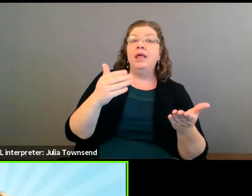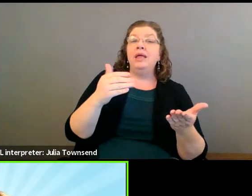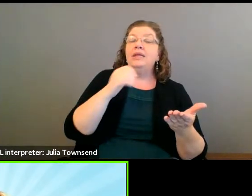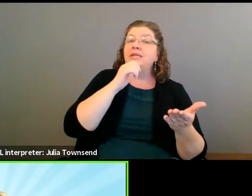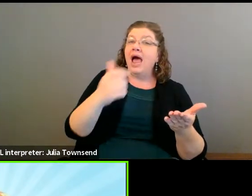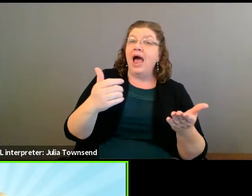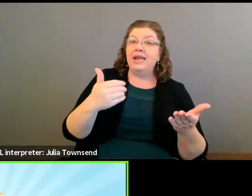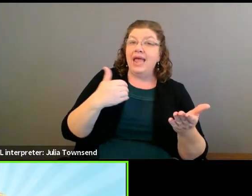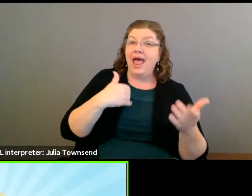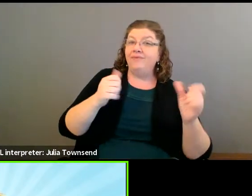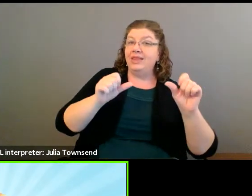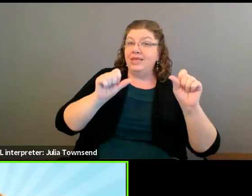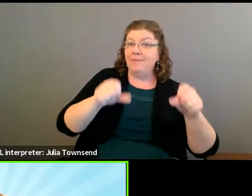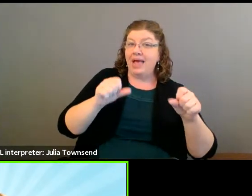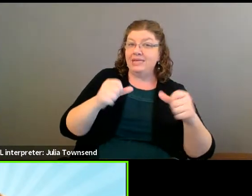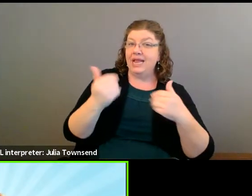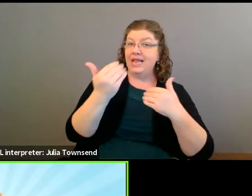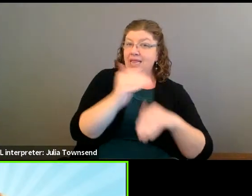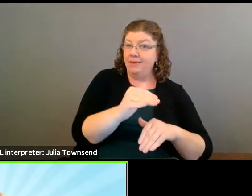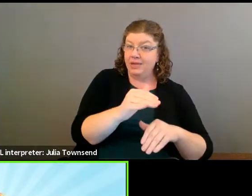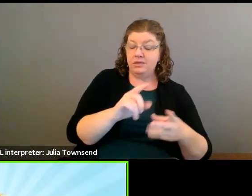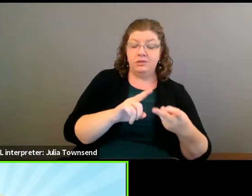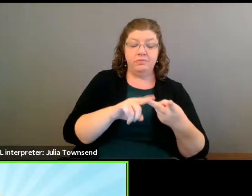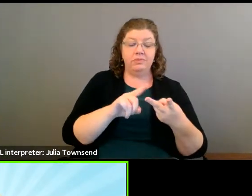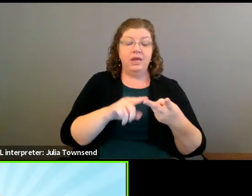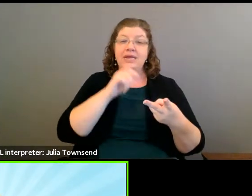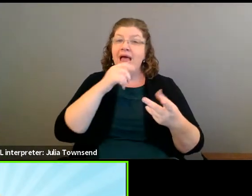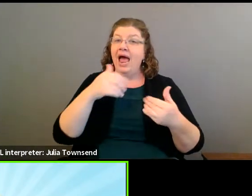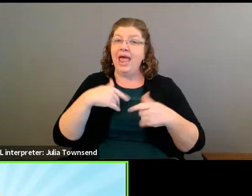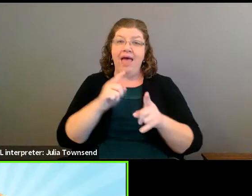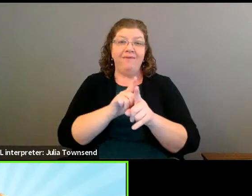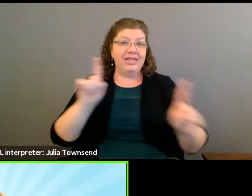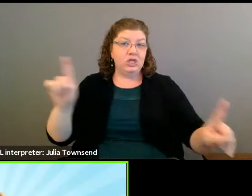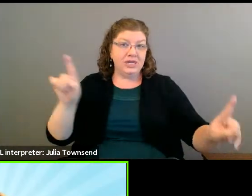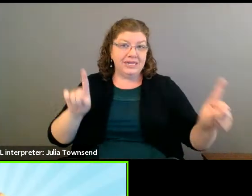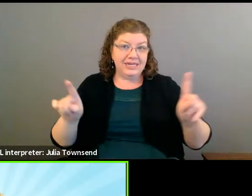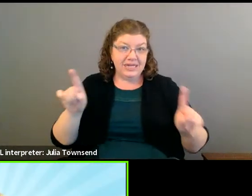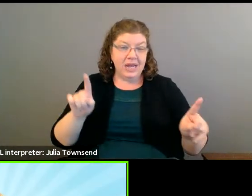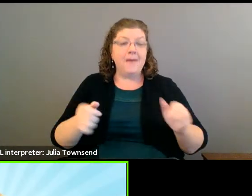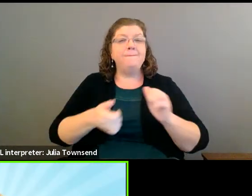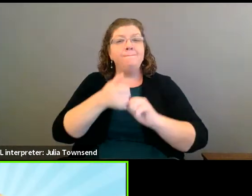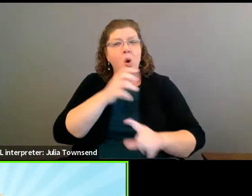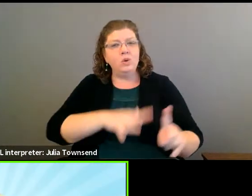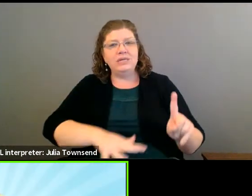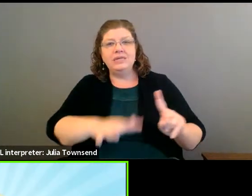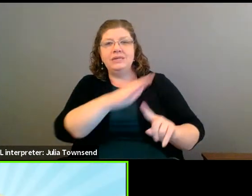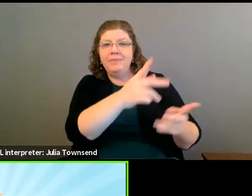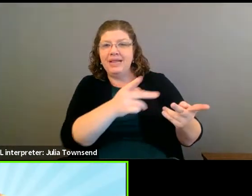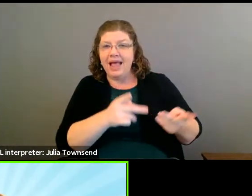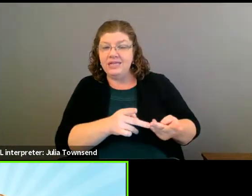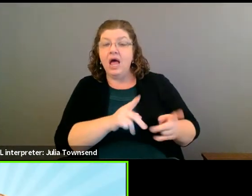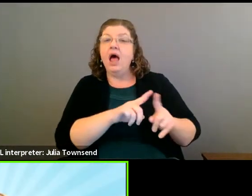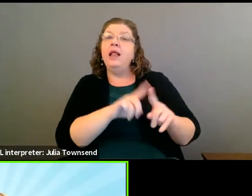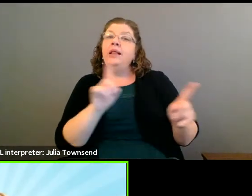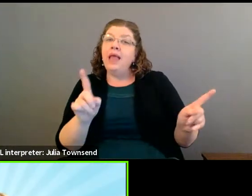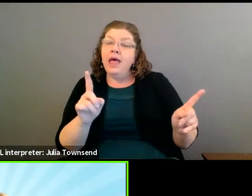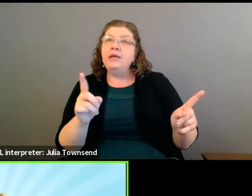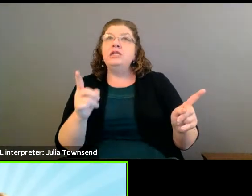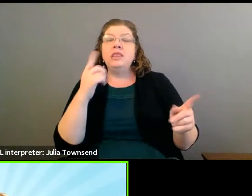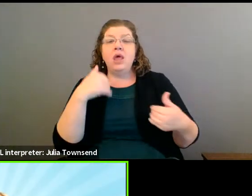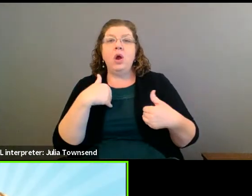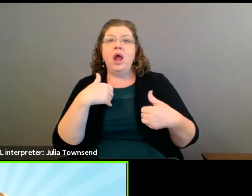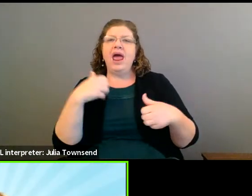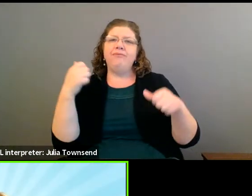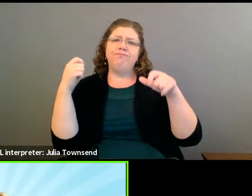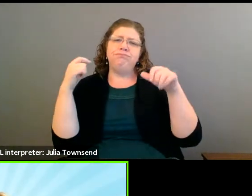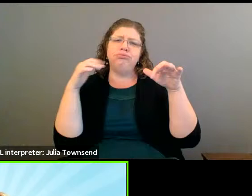have capacity limits. We will not have physical distancing in most environments unless there are mega